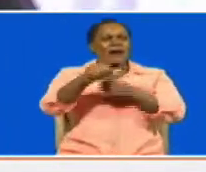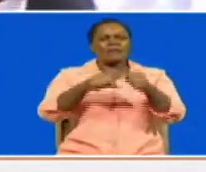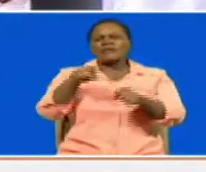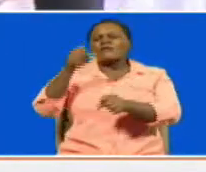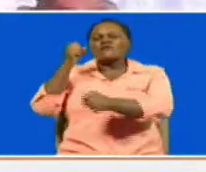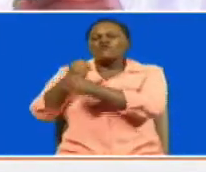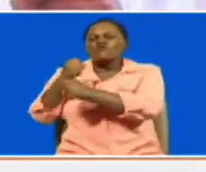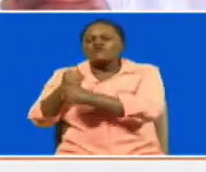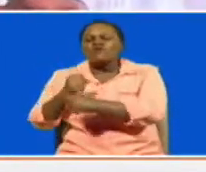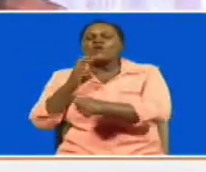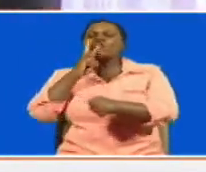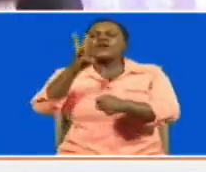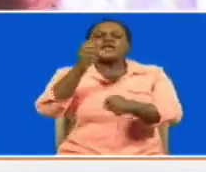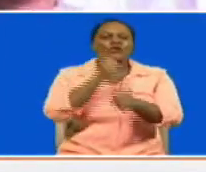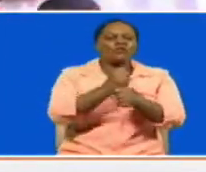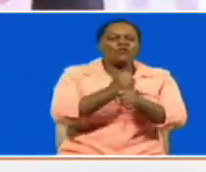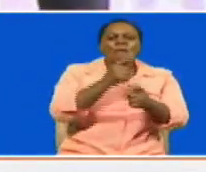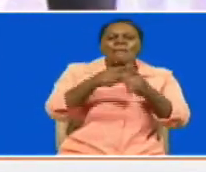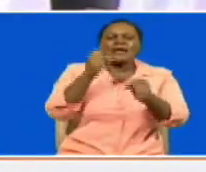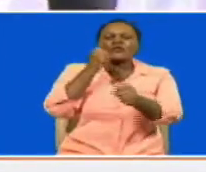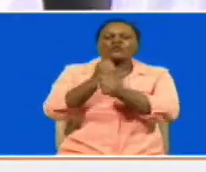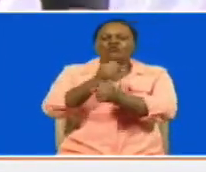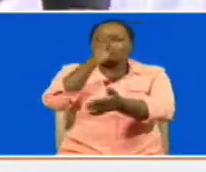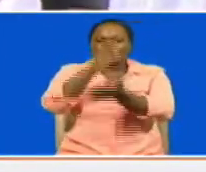do and do nothing.